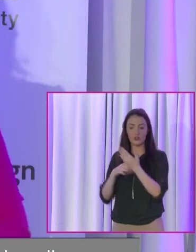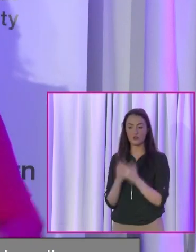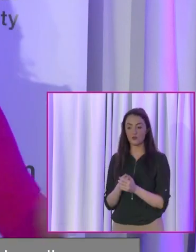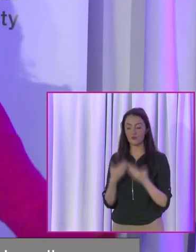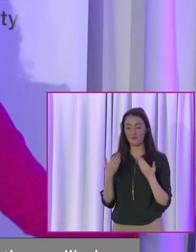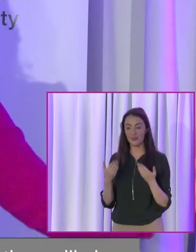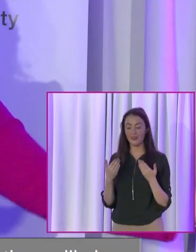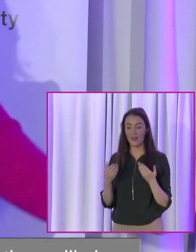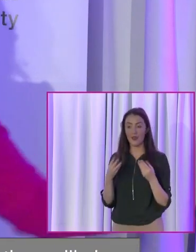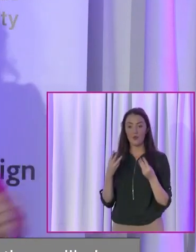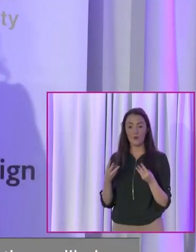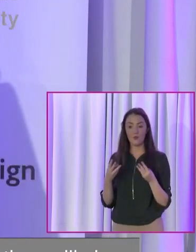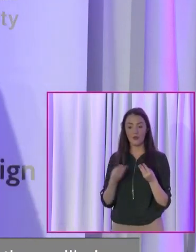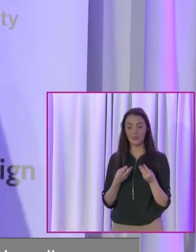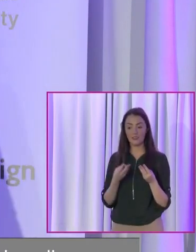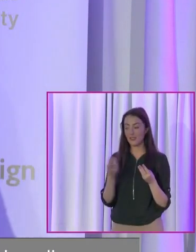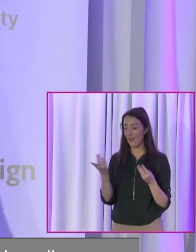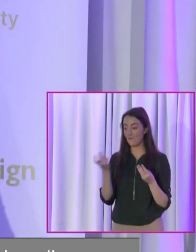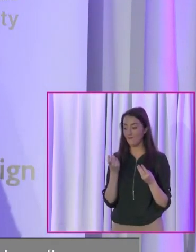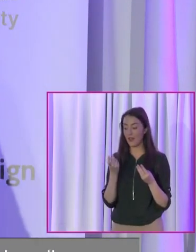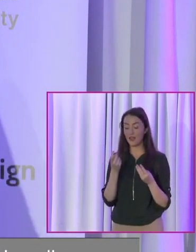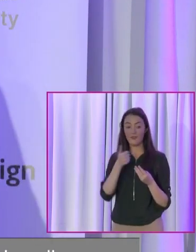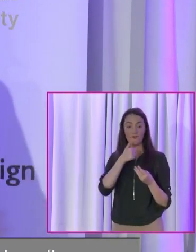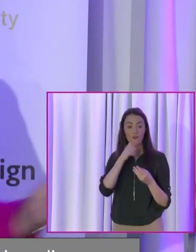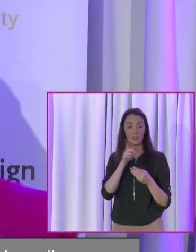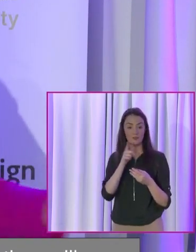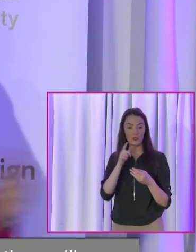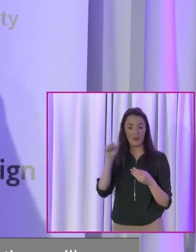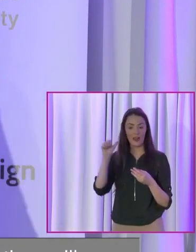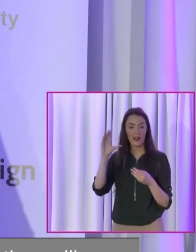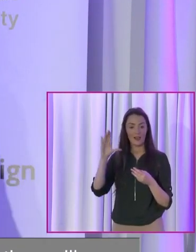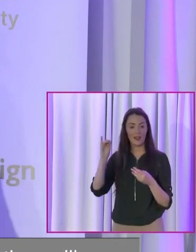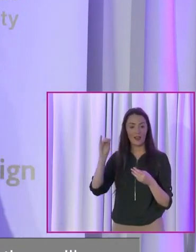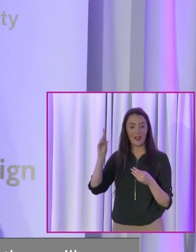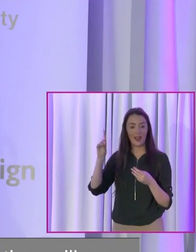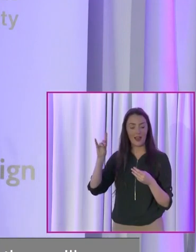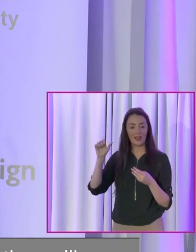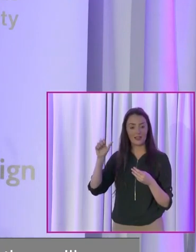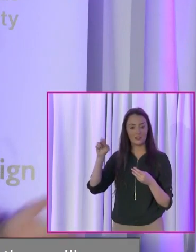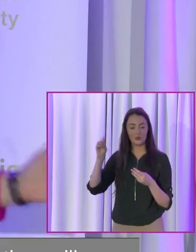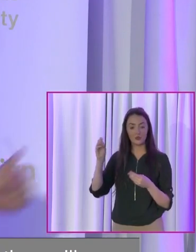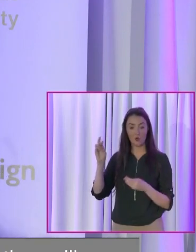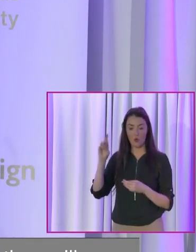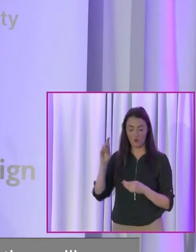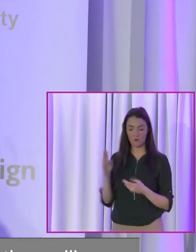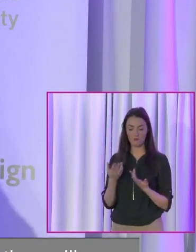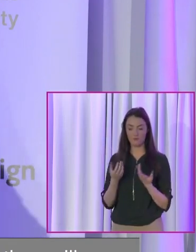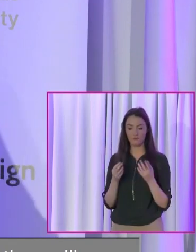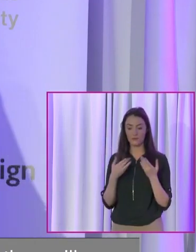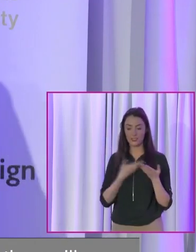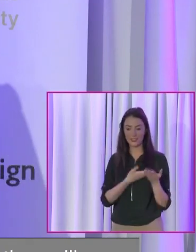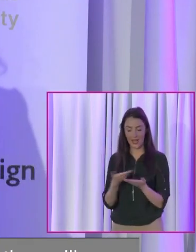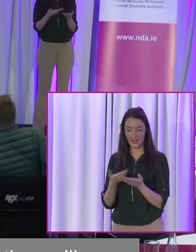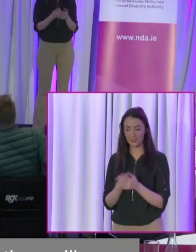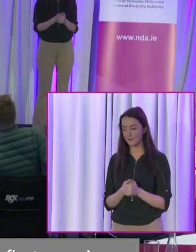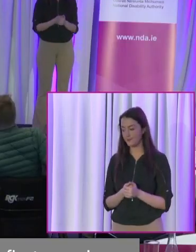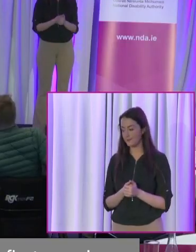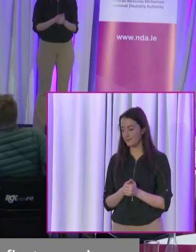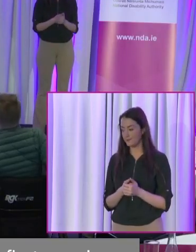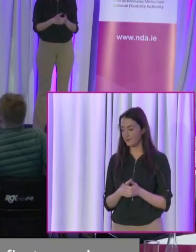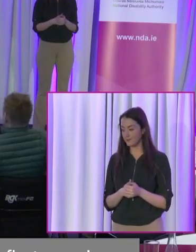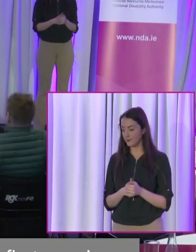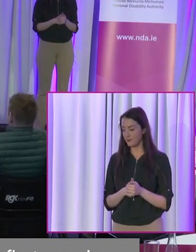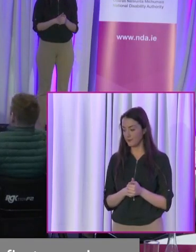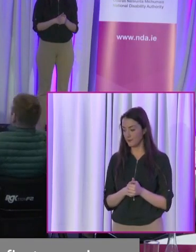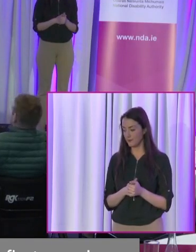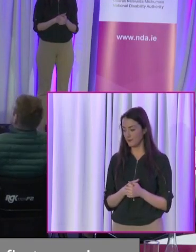further ado, I would like to invite our first speaker, Alejandro, to deliver his opening remarks and kick off this session. Alejandro, thank you.